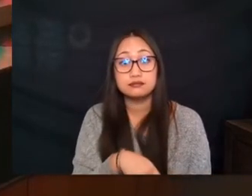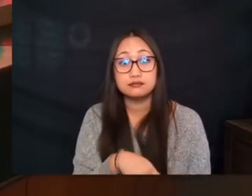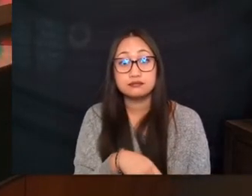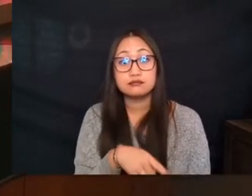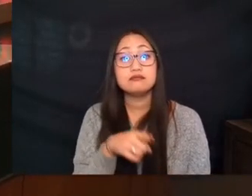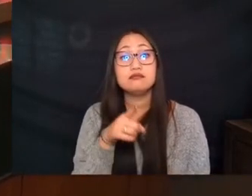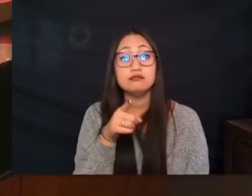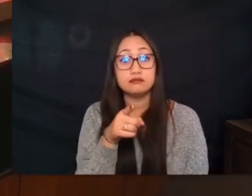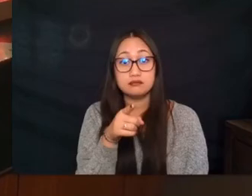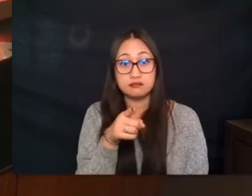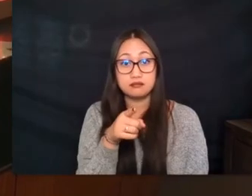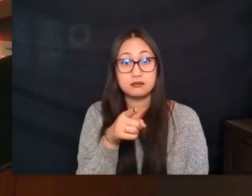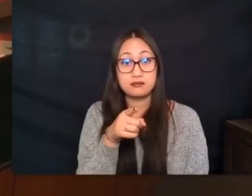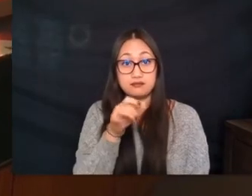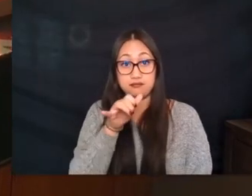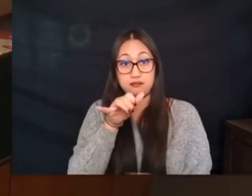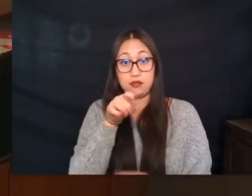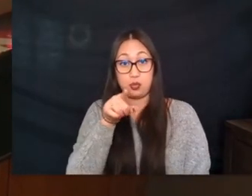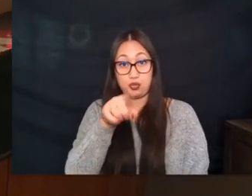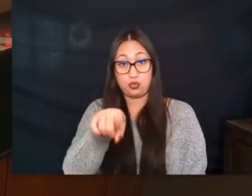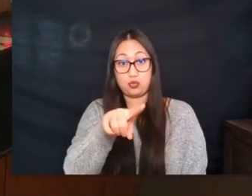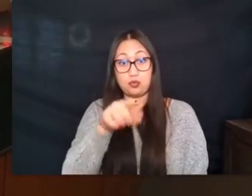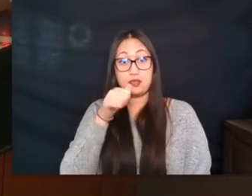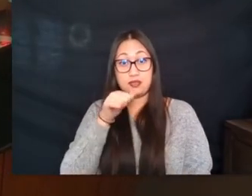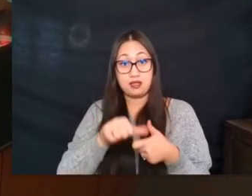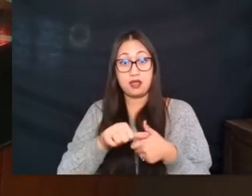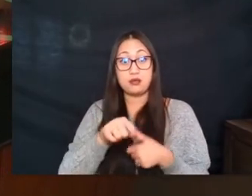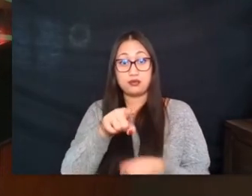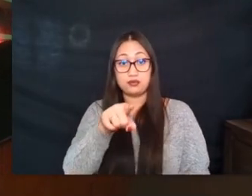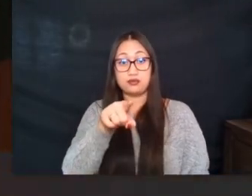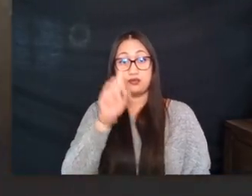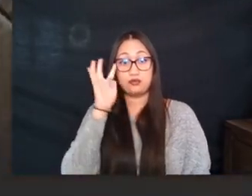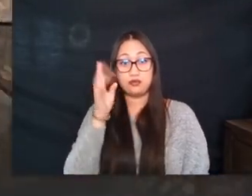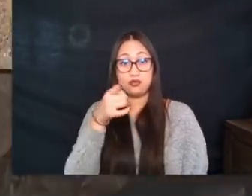It's created by these wooden letters.